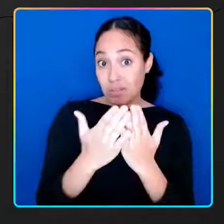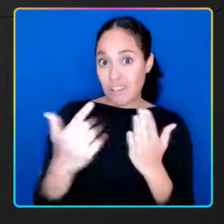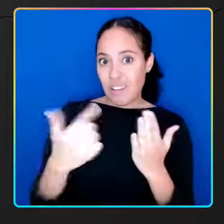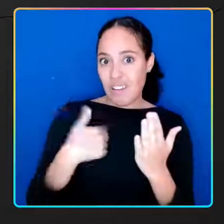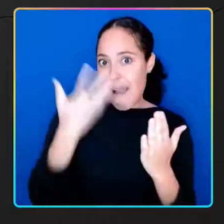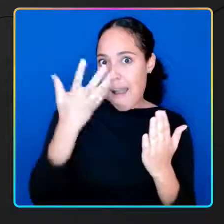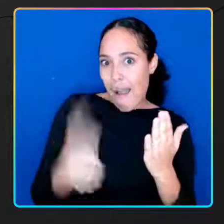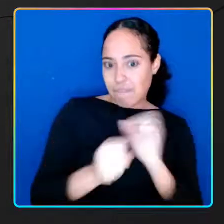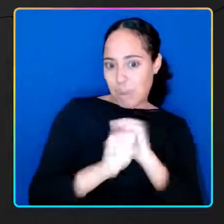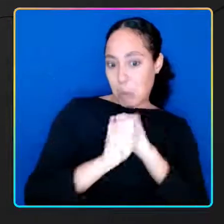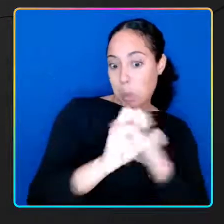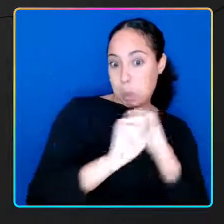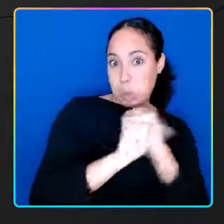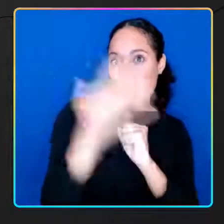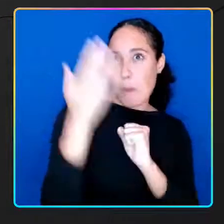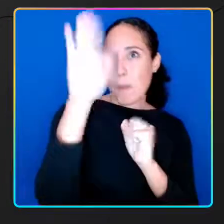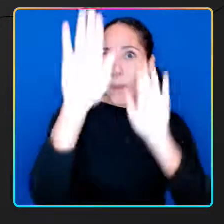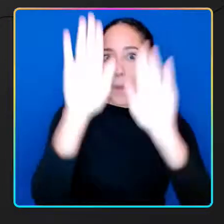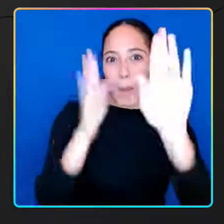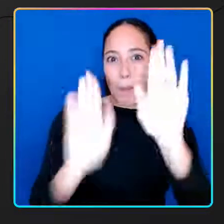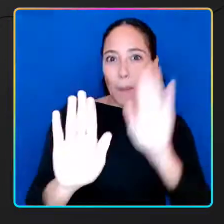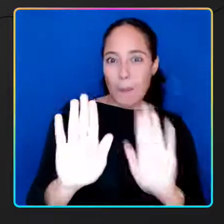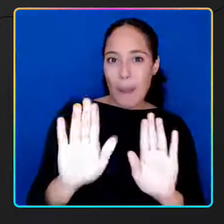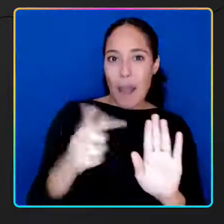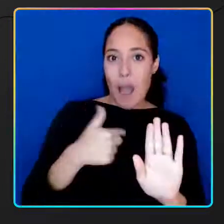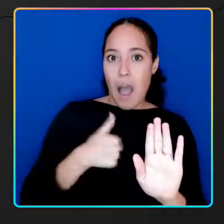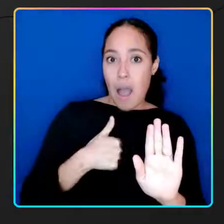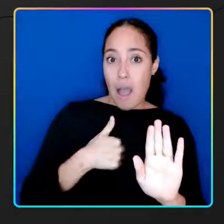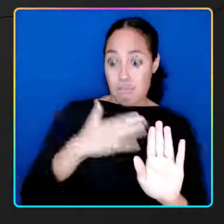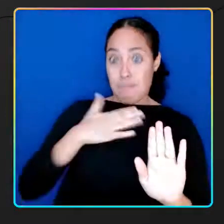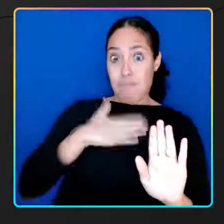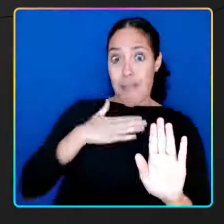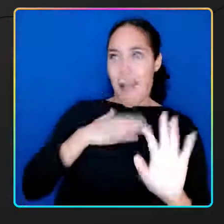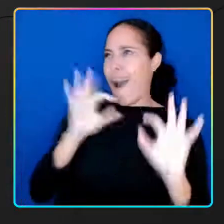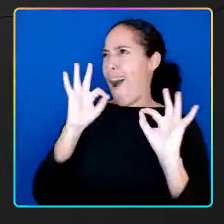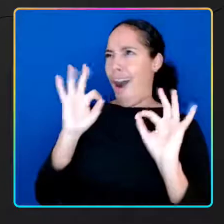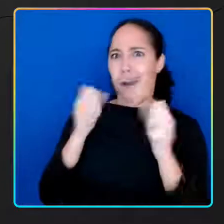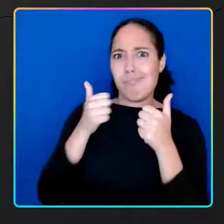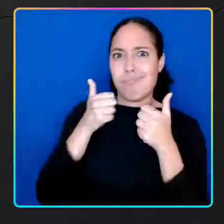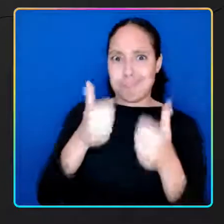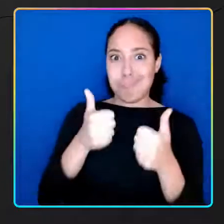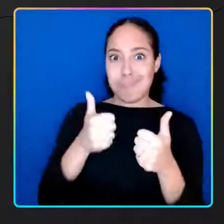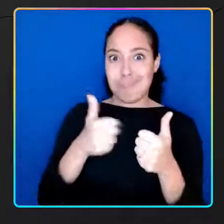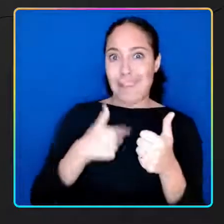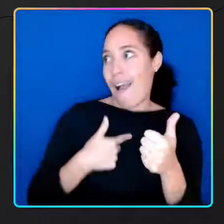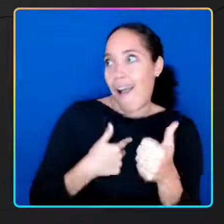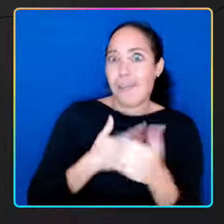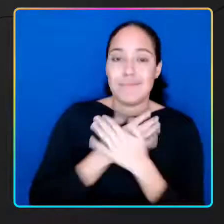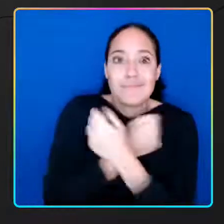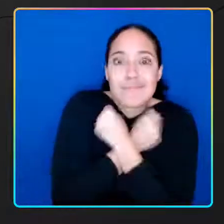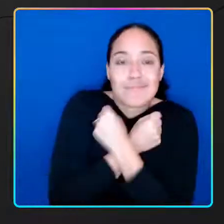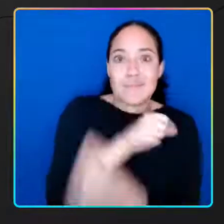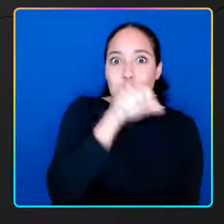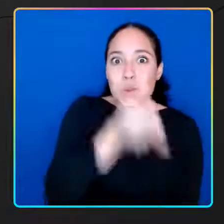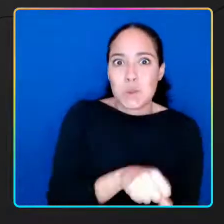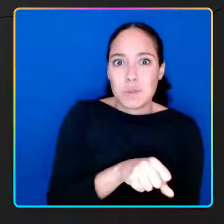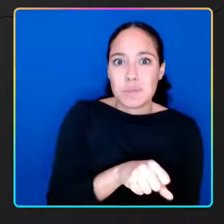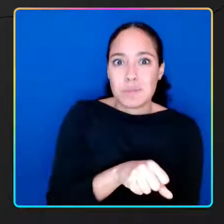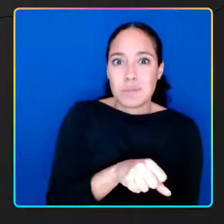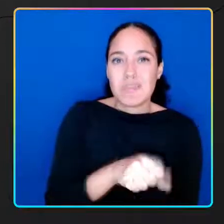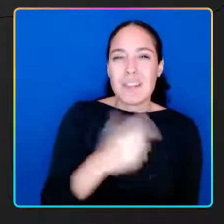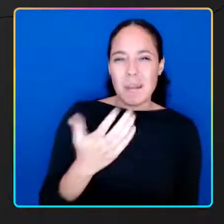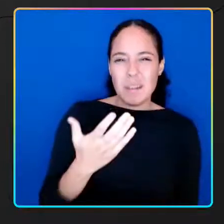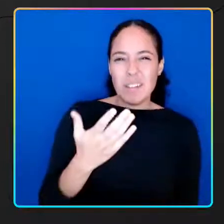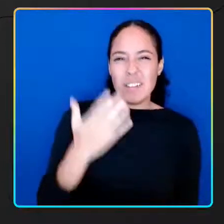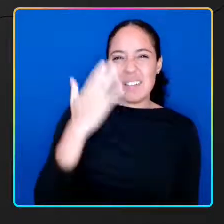I love Facebook for that reason, because I get like great recommendations, but it kind of takes some thinking to understand, okay, if I click